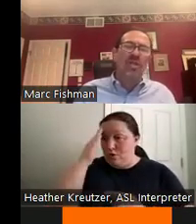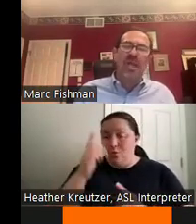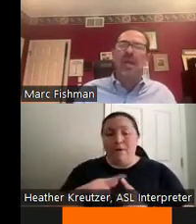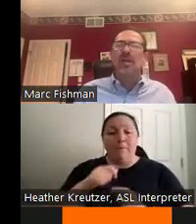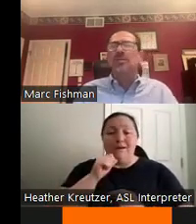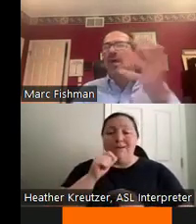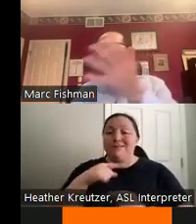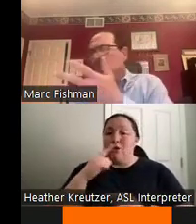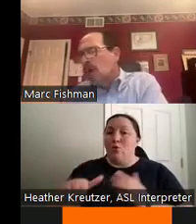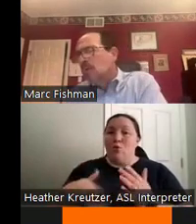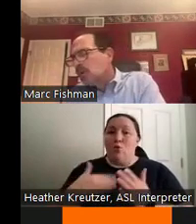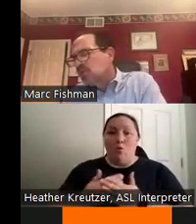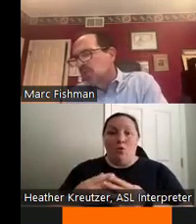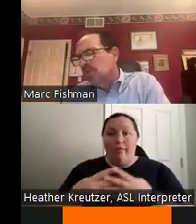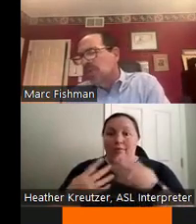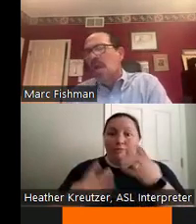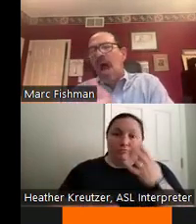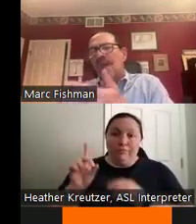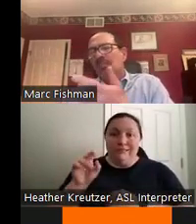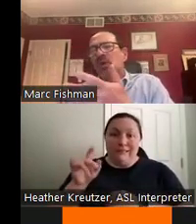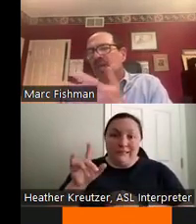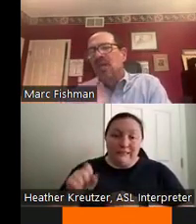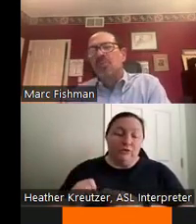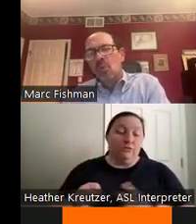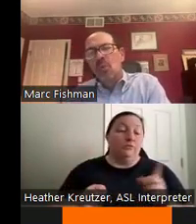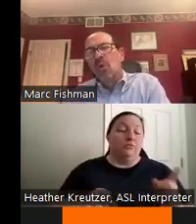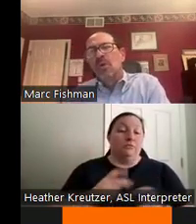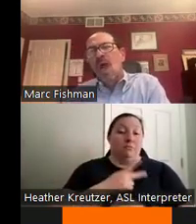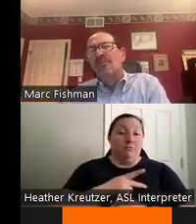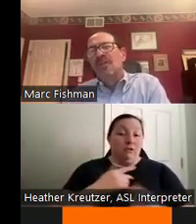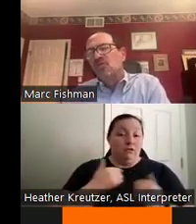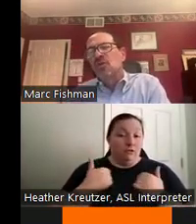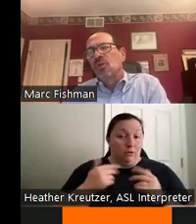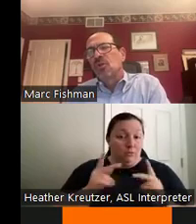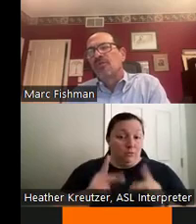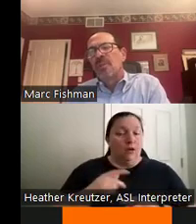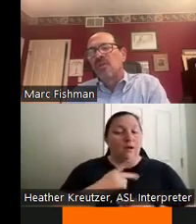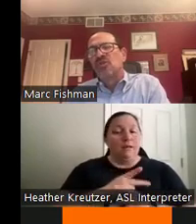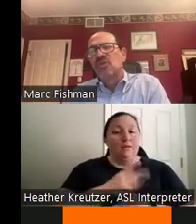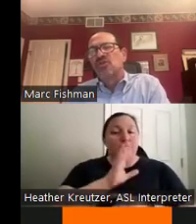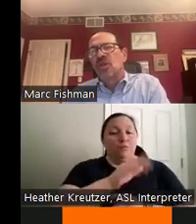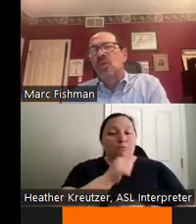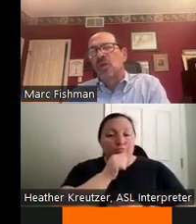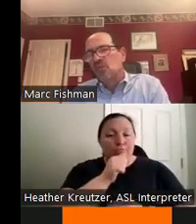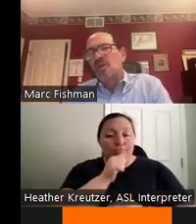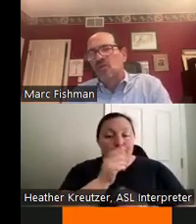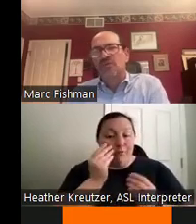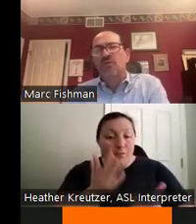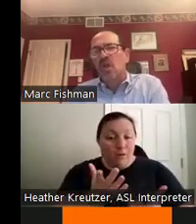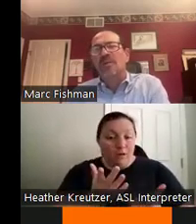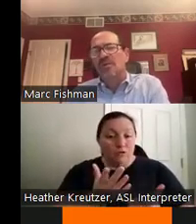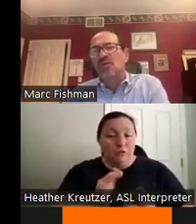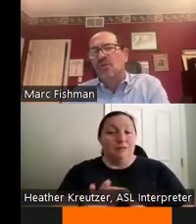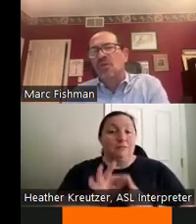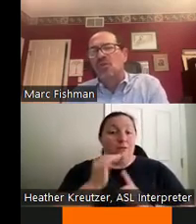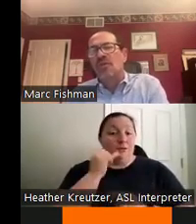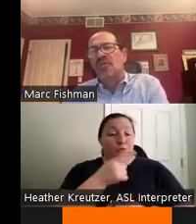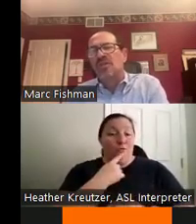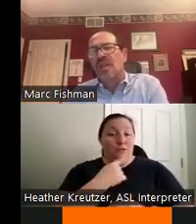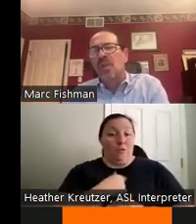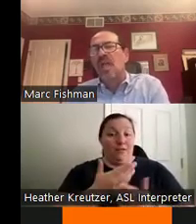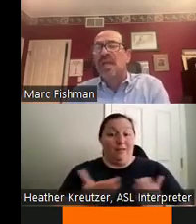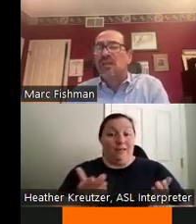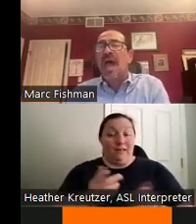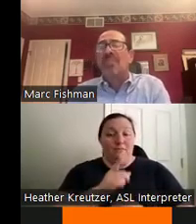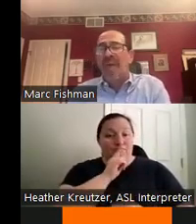you all the gory details. Young person, I'm going to keep your confidential information secret, especially if you tell me that certain things